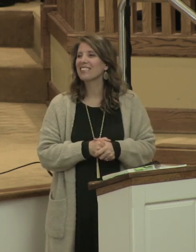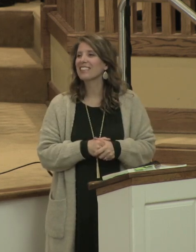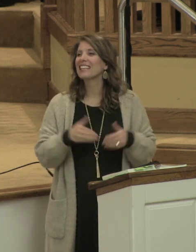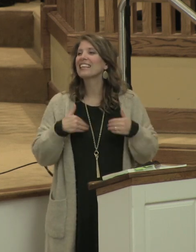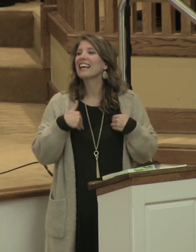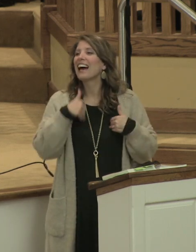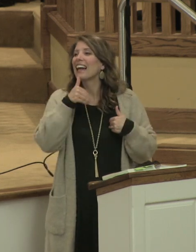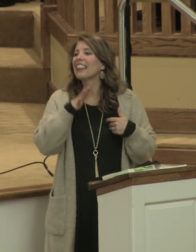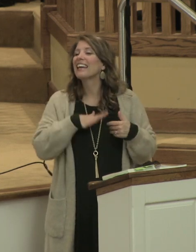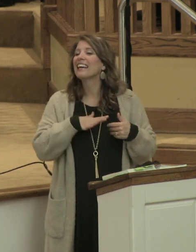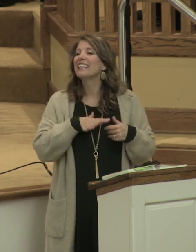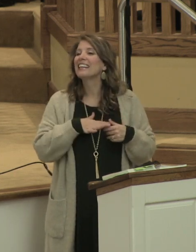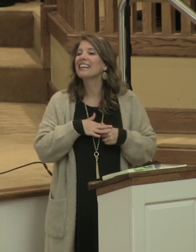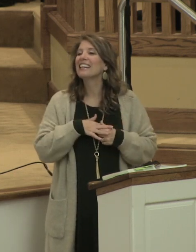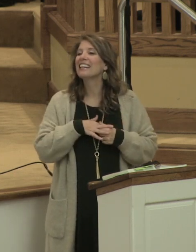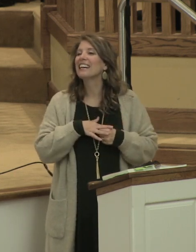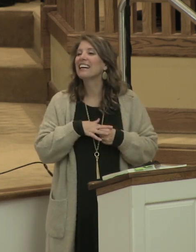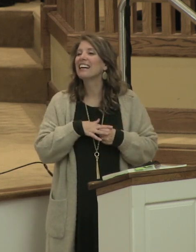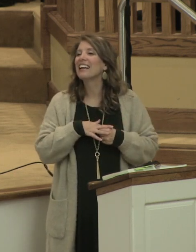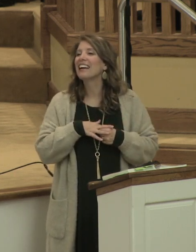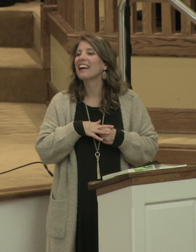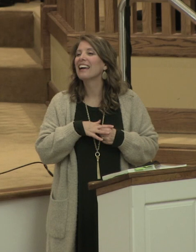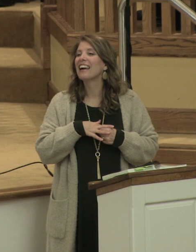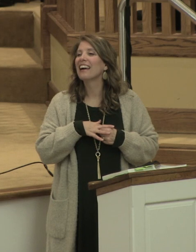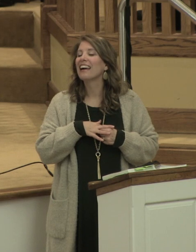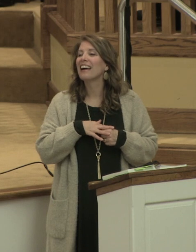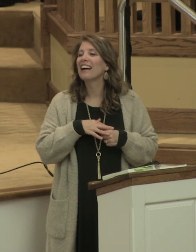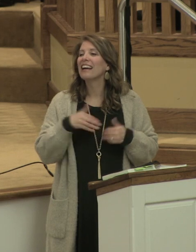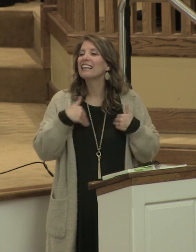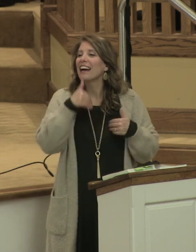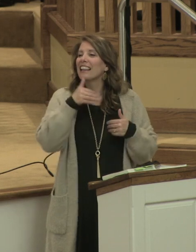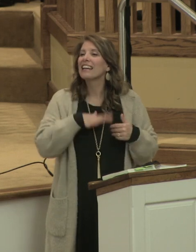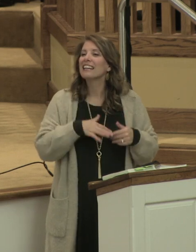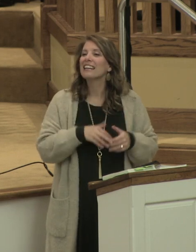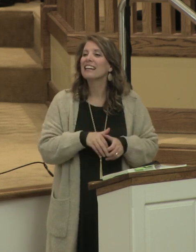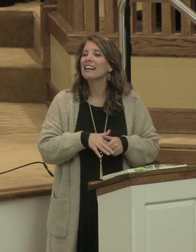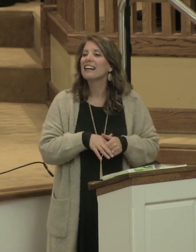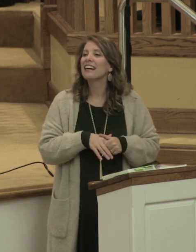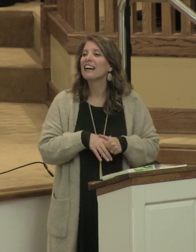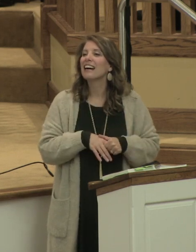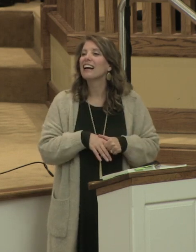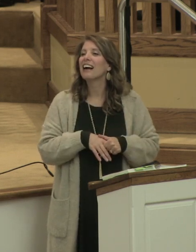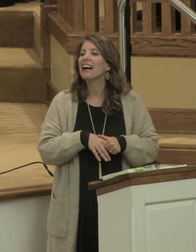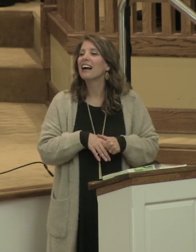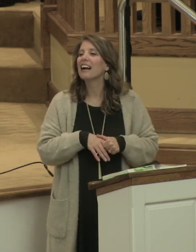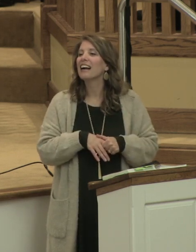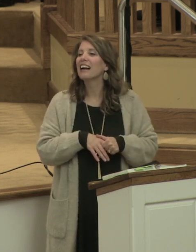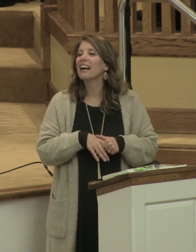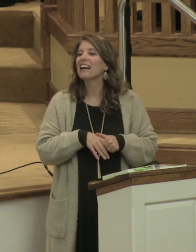ladies, yes. Is that Jack? Yeah, I'll get to you in a second, Jack. Ladies first. Yes, young ladies. Go ahead.